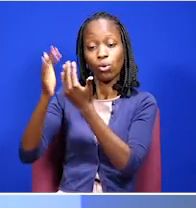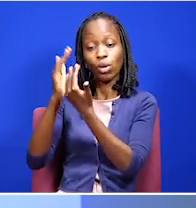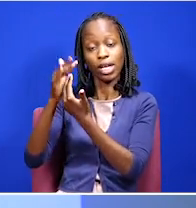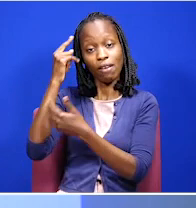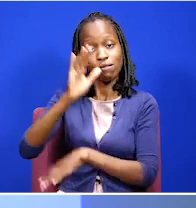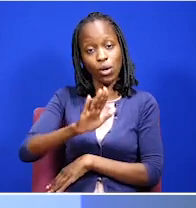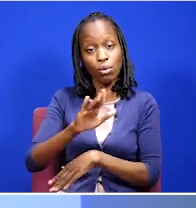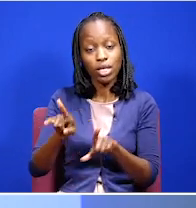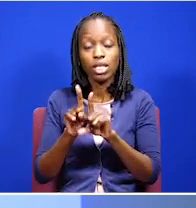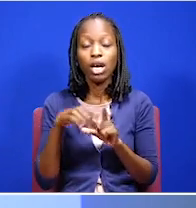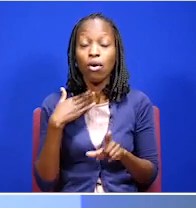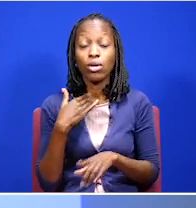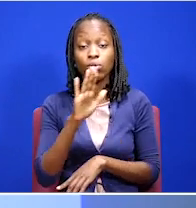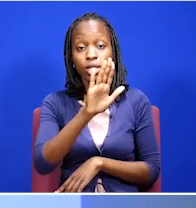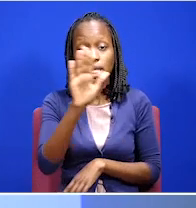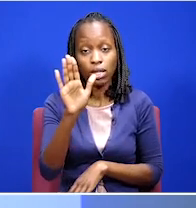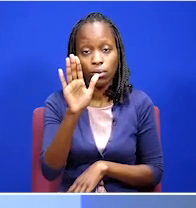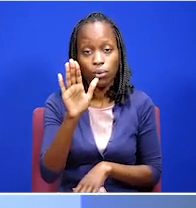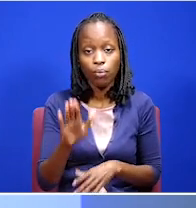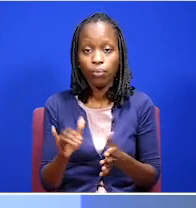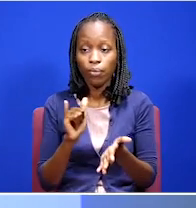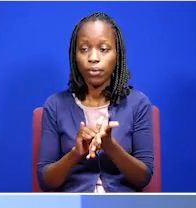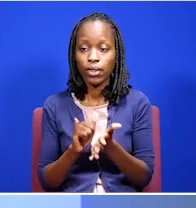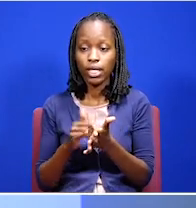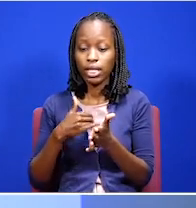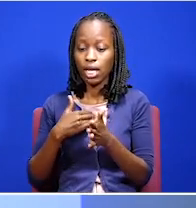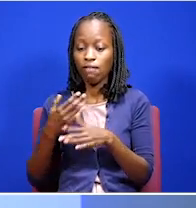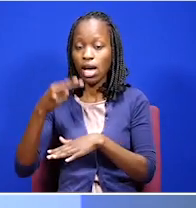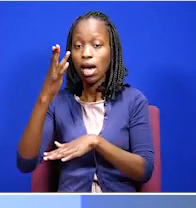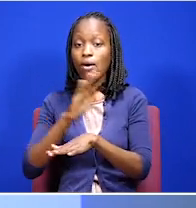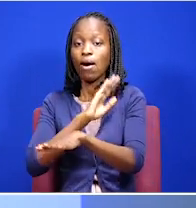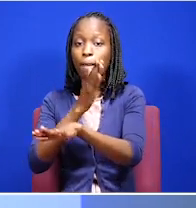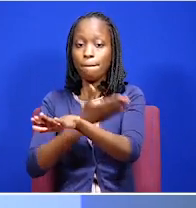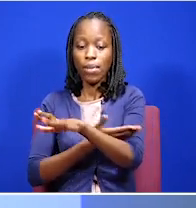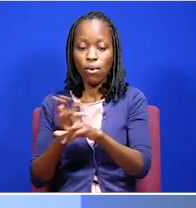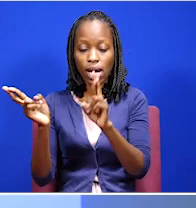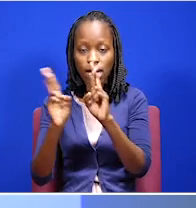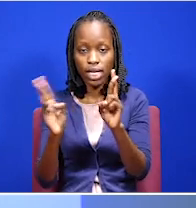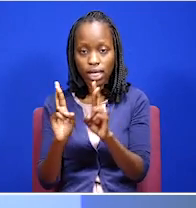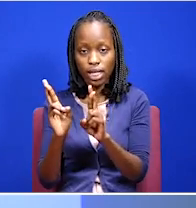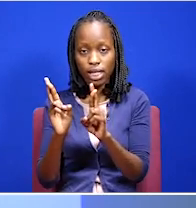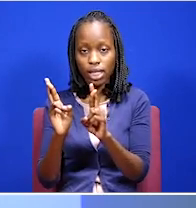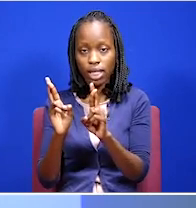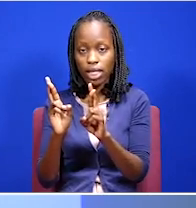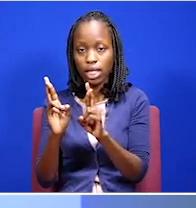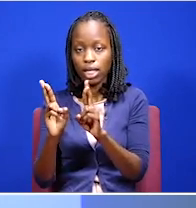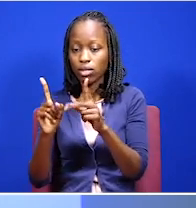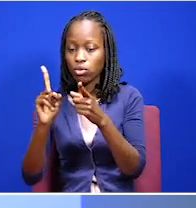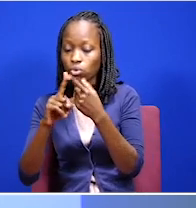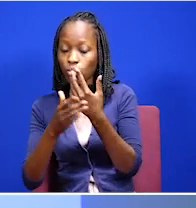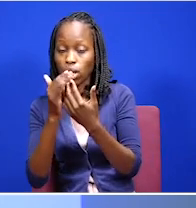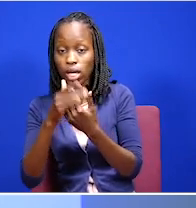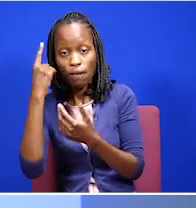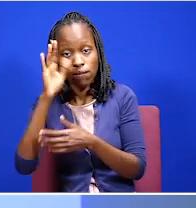abandoned himself to a higher power that would take care of him. And I want to tell you, my dear viewer, that there is a